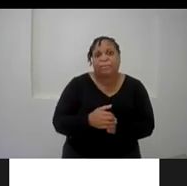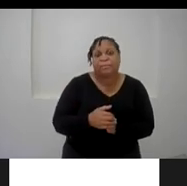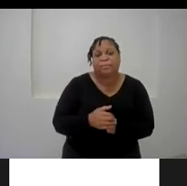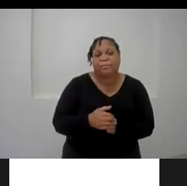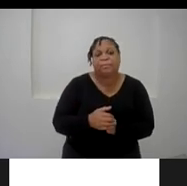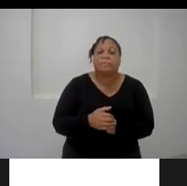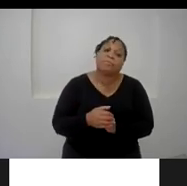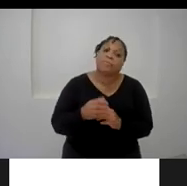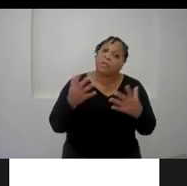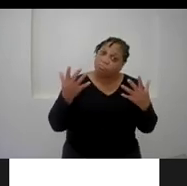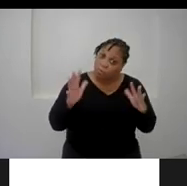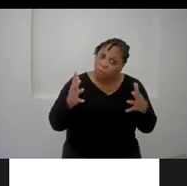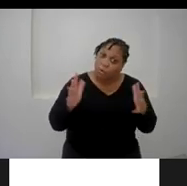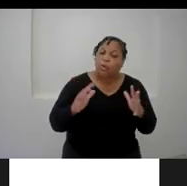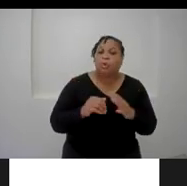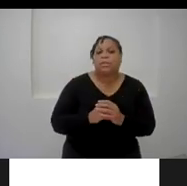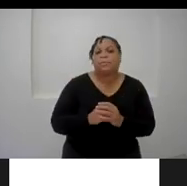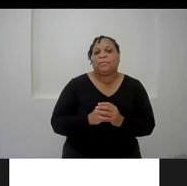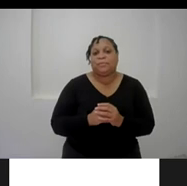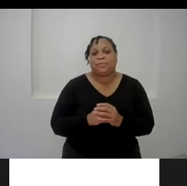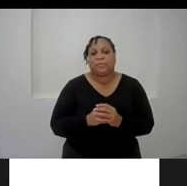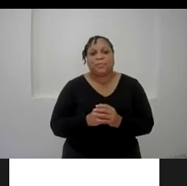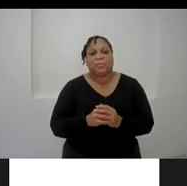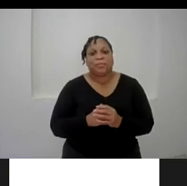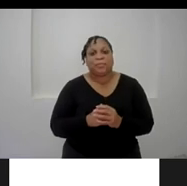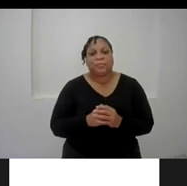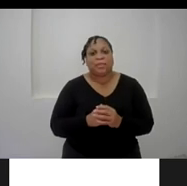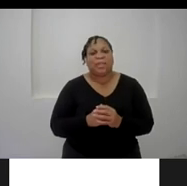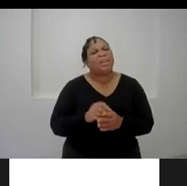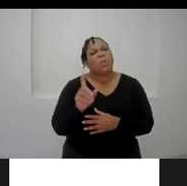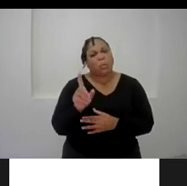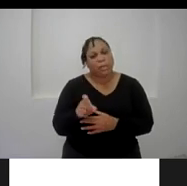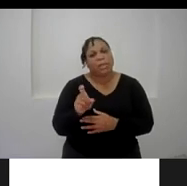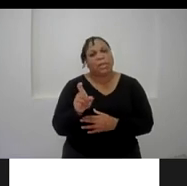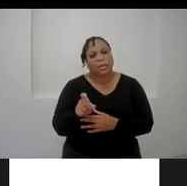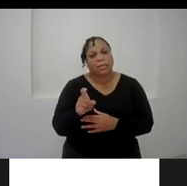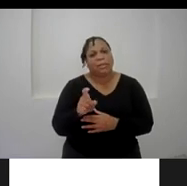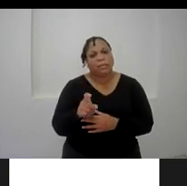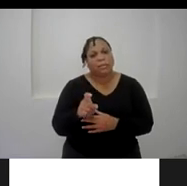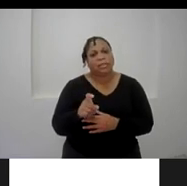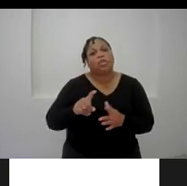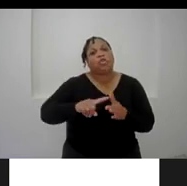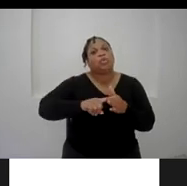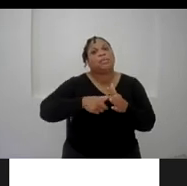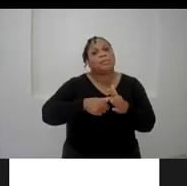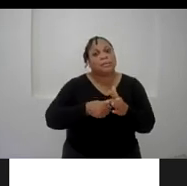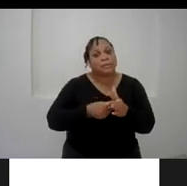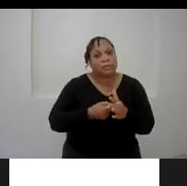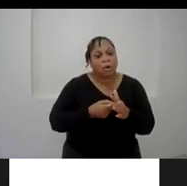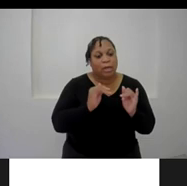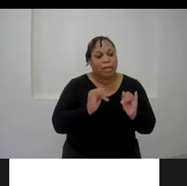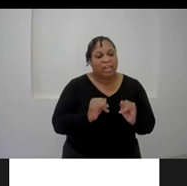So, in conclusion then, we need to be starting at an individual